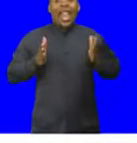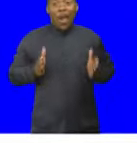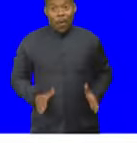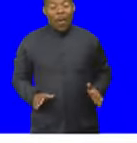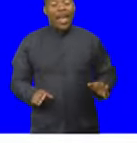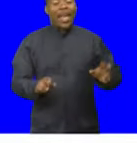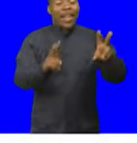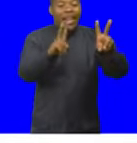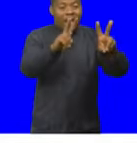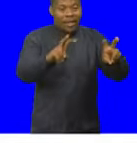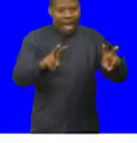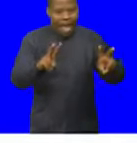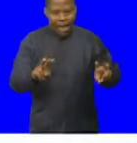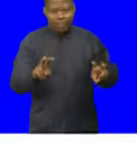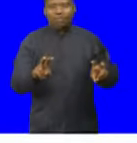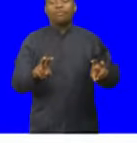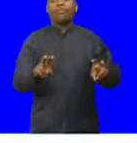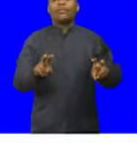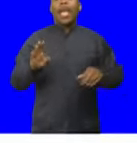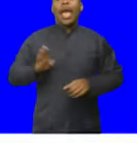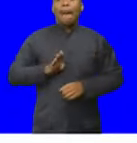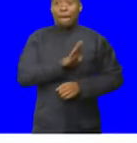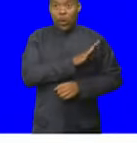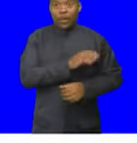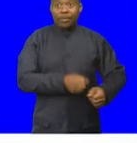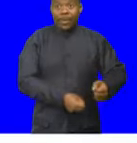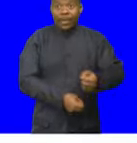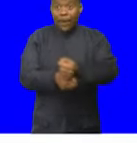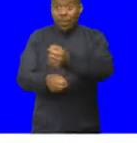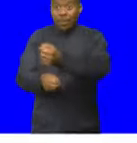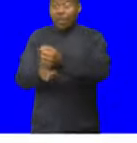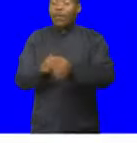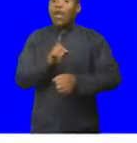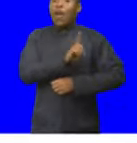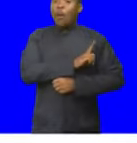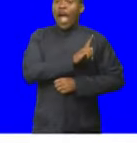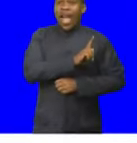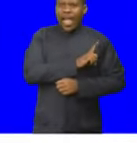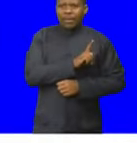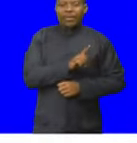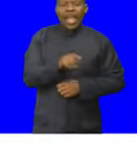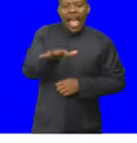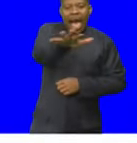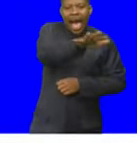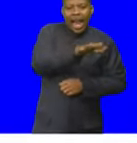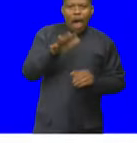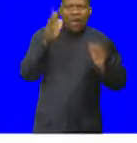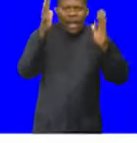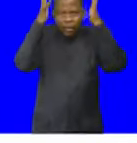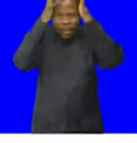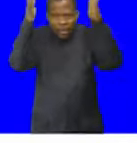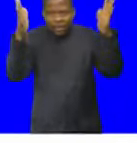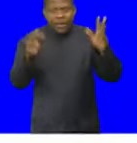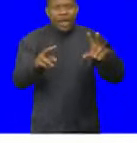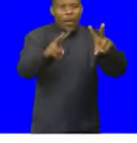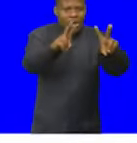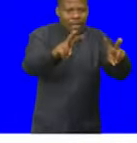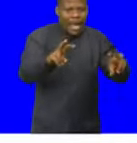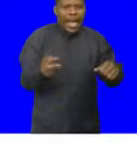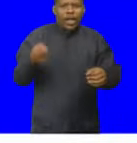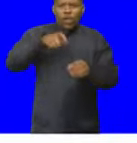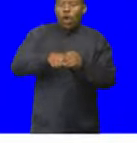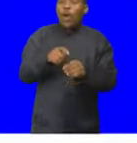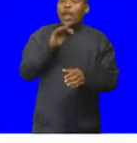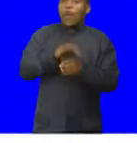the integrity and quality of all health-related research studies conducted in Eswatini, again, nothing could be more important.